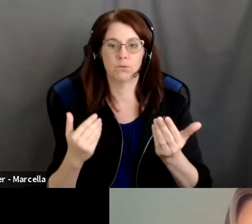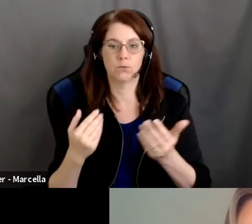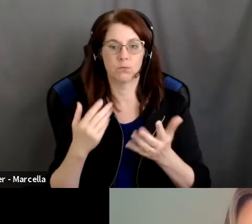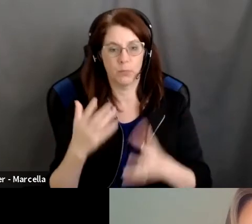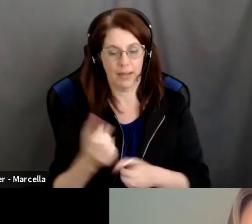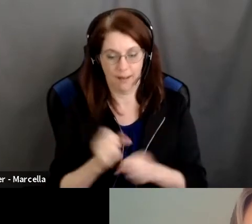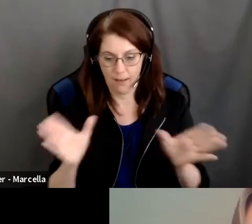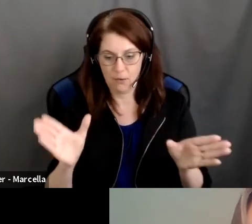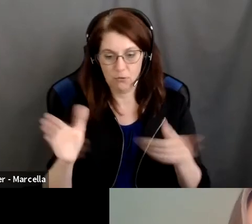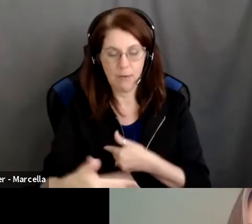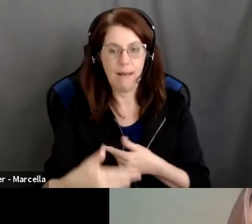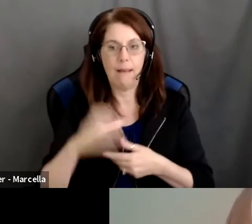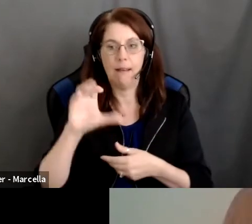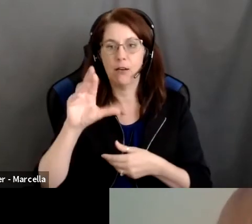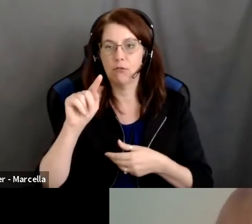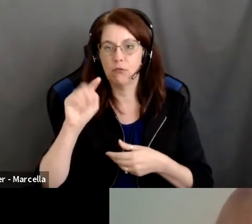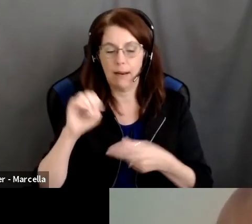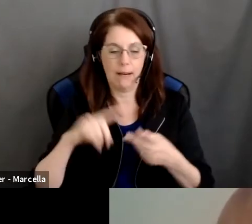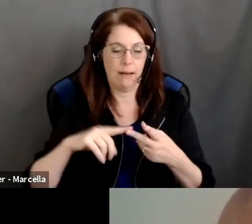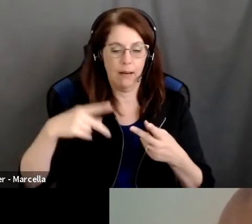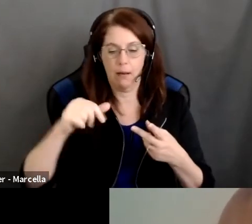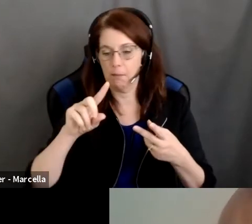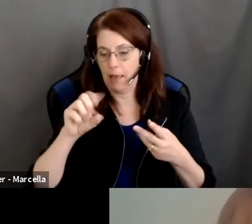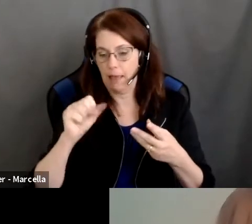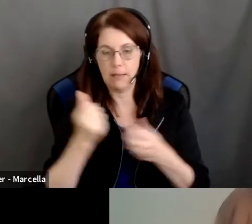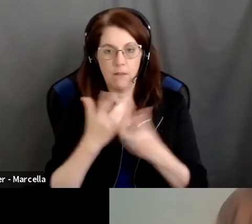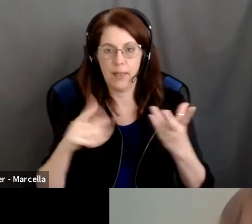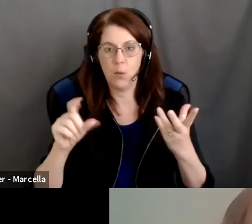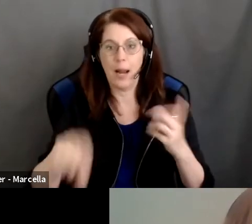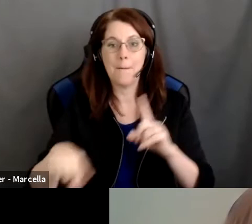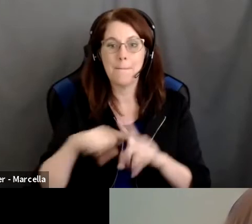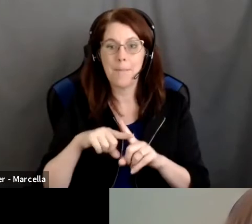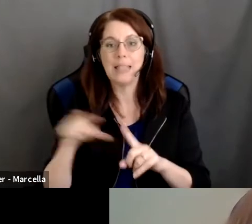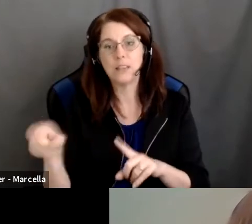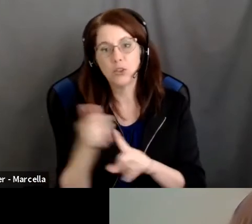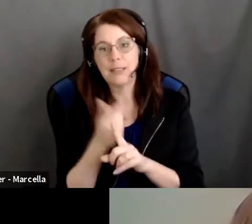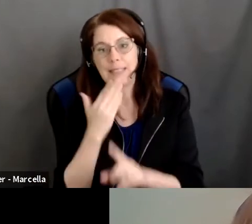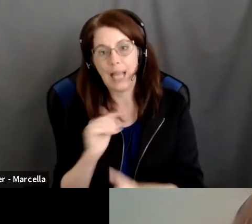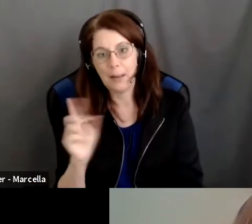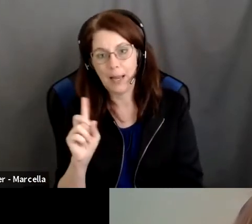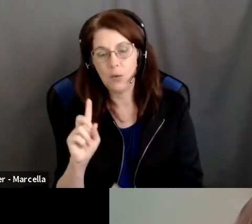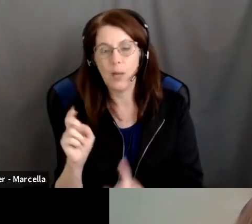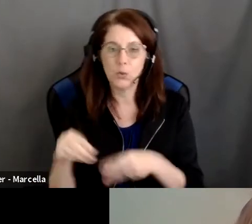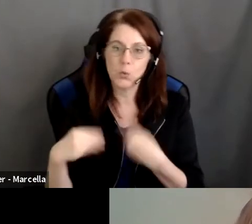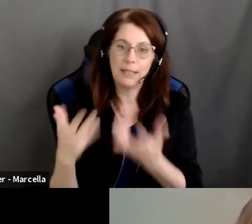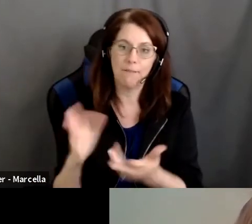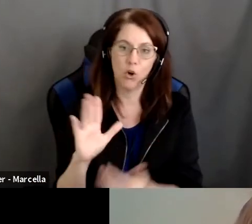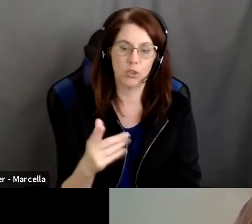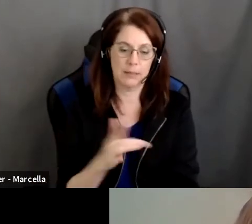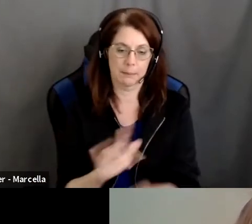got pads, we got everything that we needed. Plus, she was a diabetic, so we had to get her some